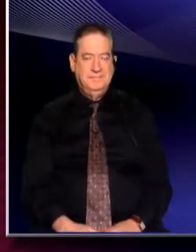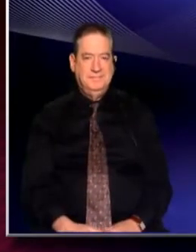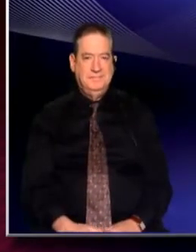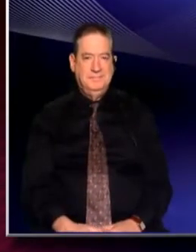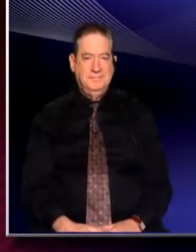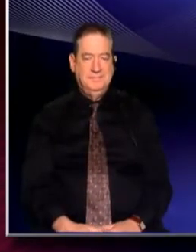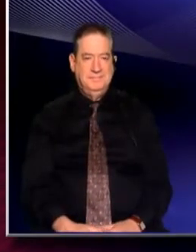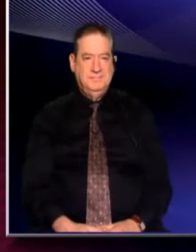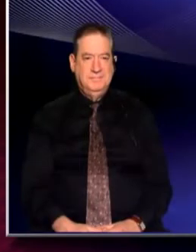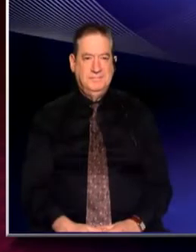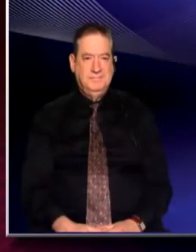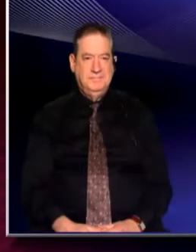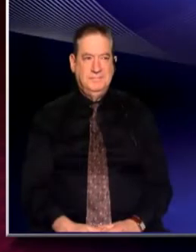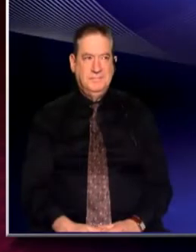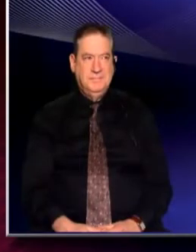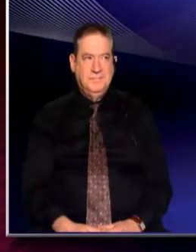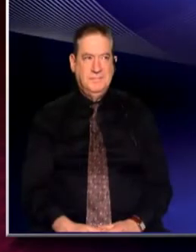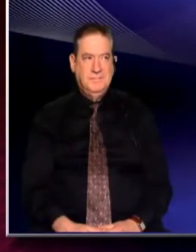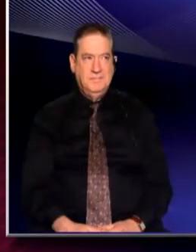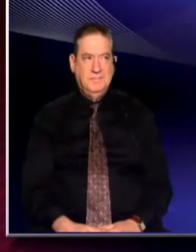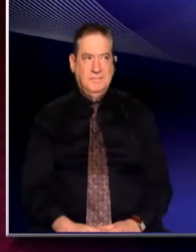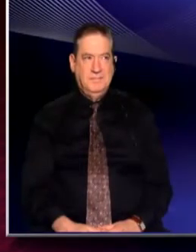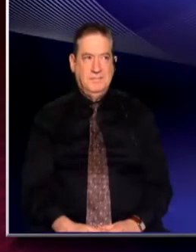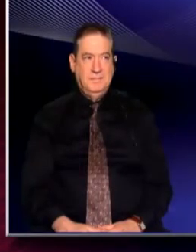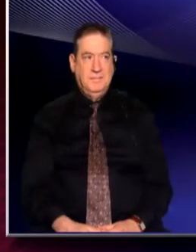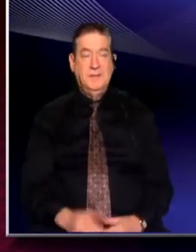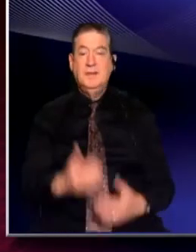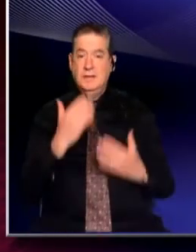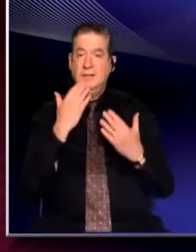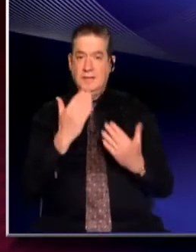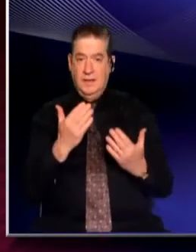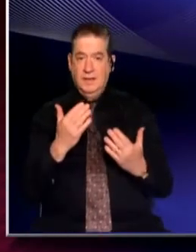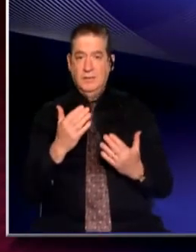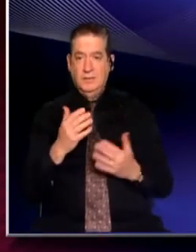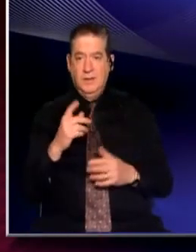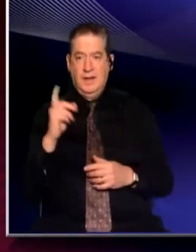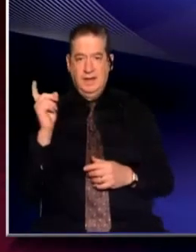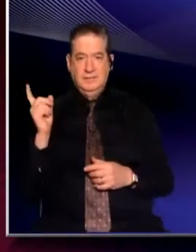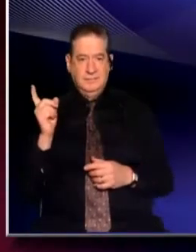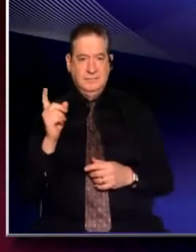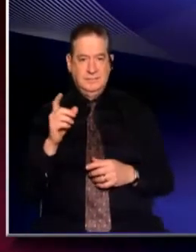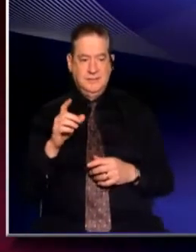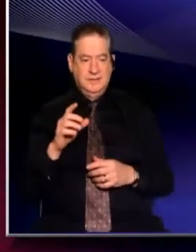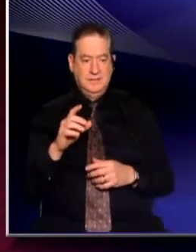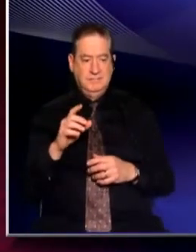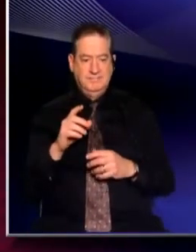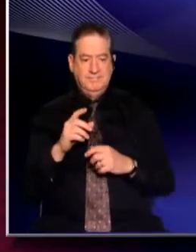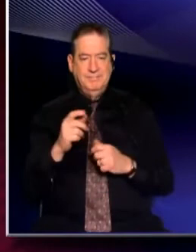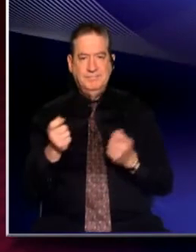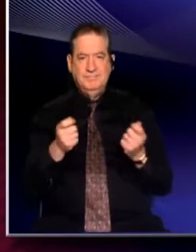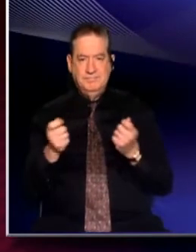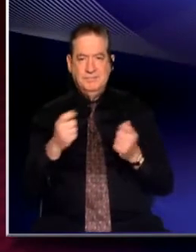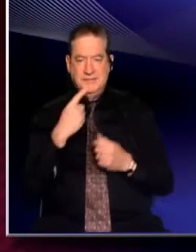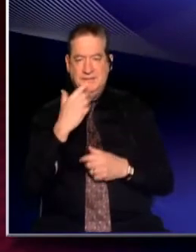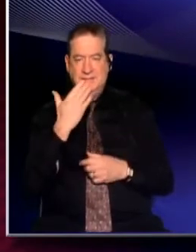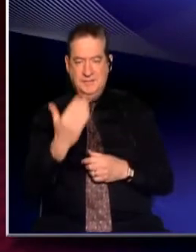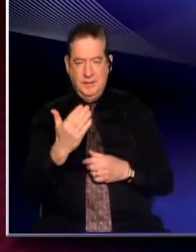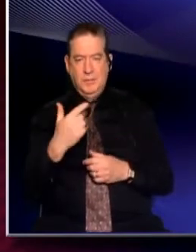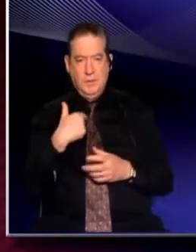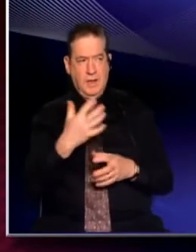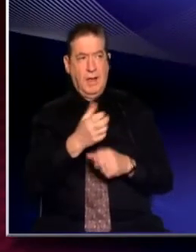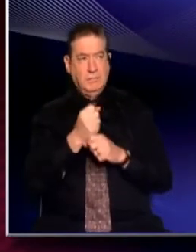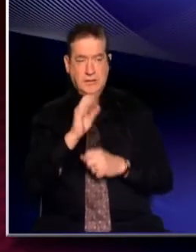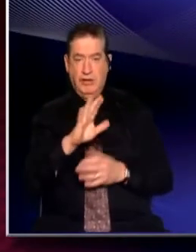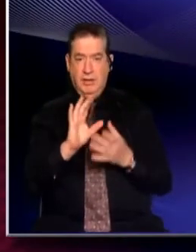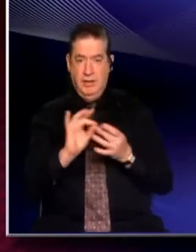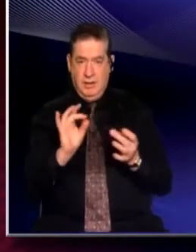dialogue. Thank you. Thank you. Yes, thank you. Can we obtain her